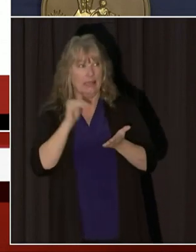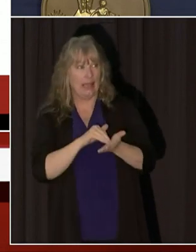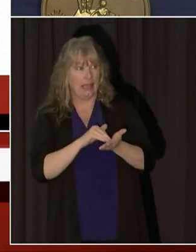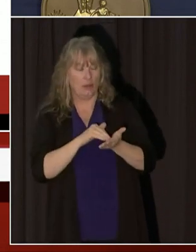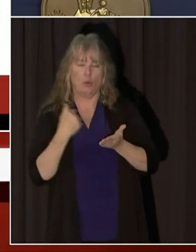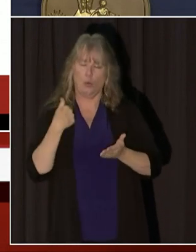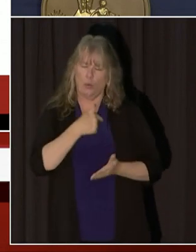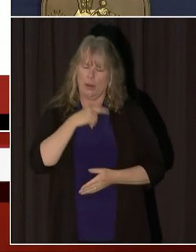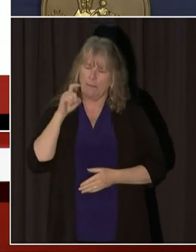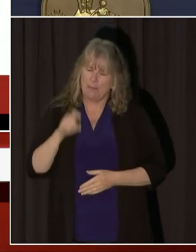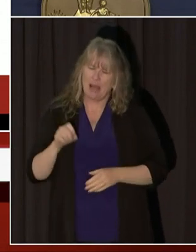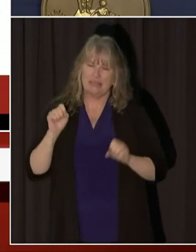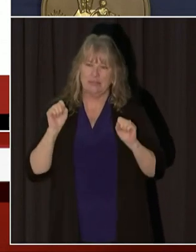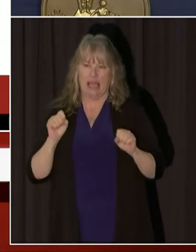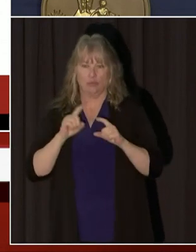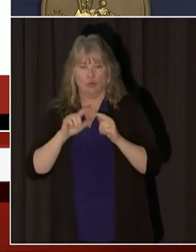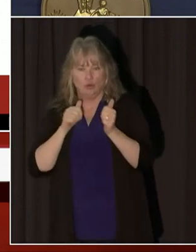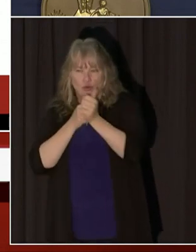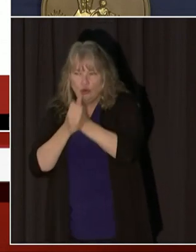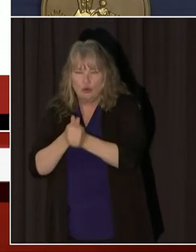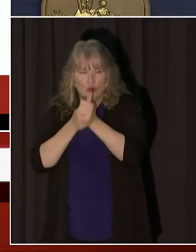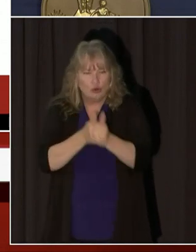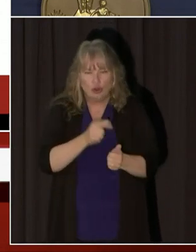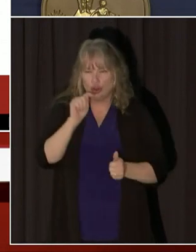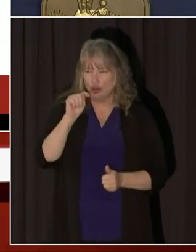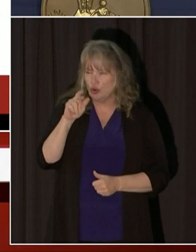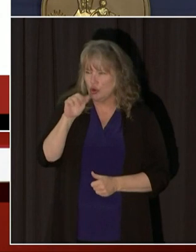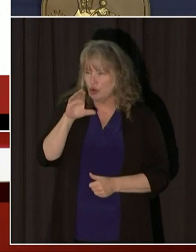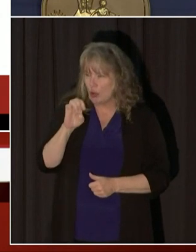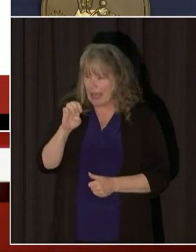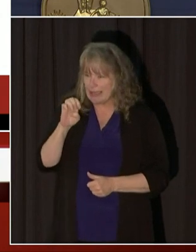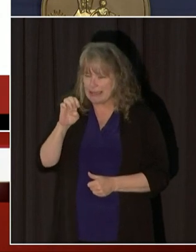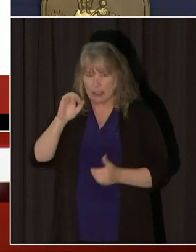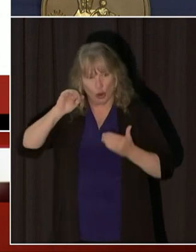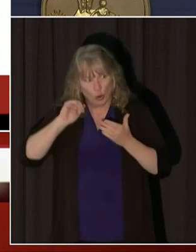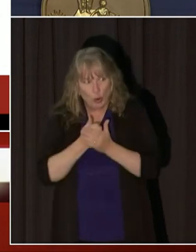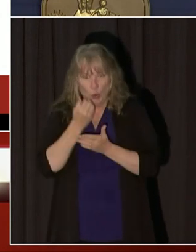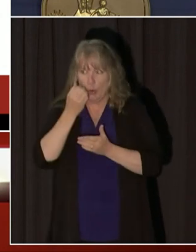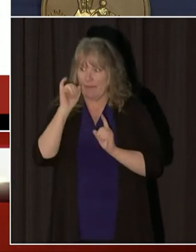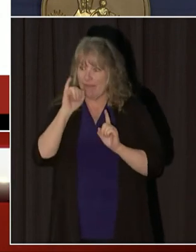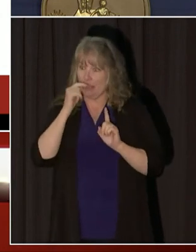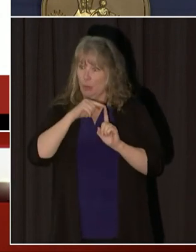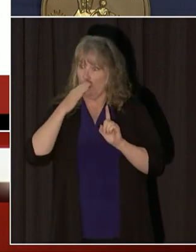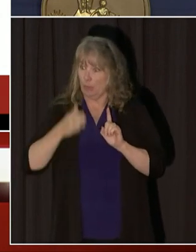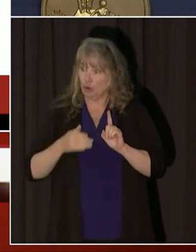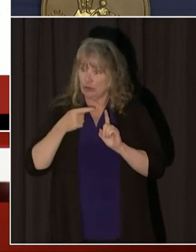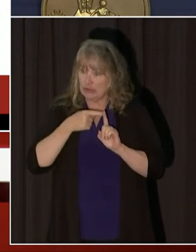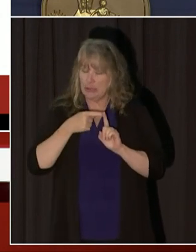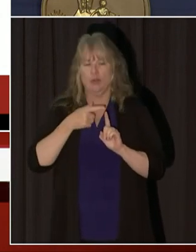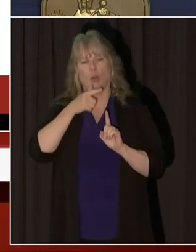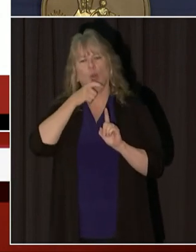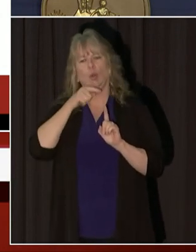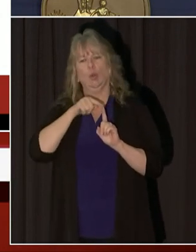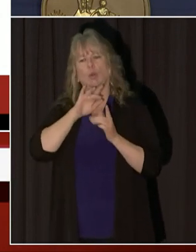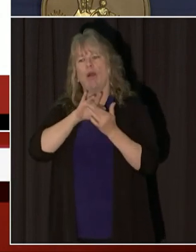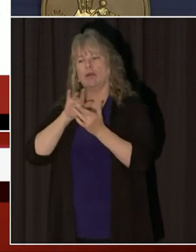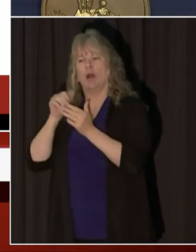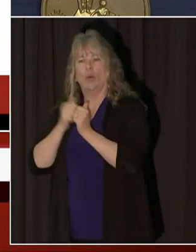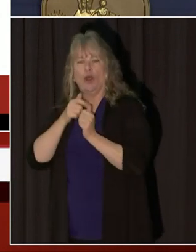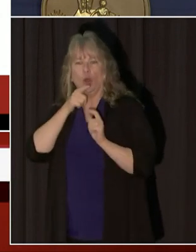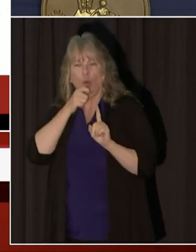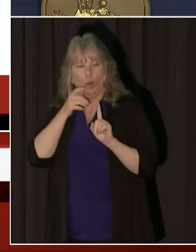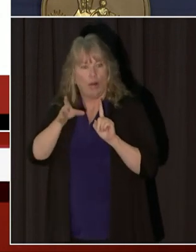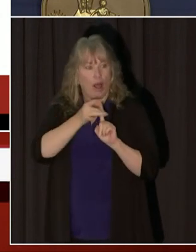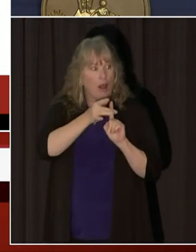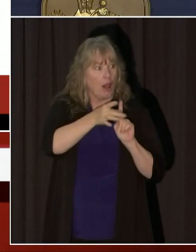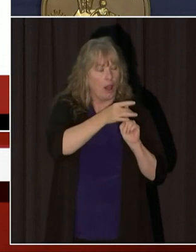trace every new infection and the contacts of any new infection. And